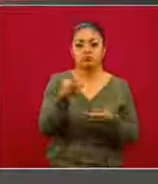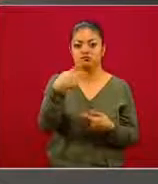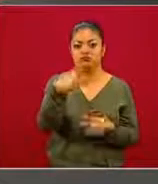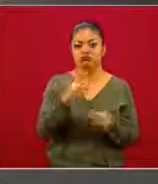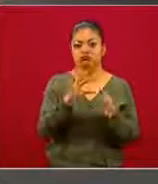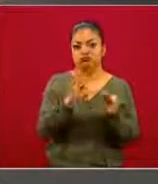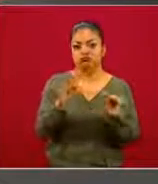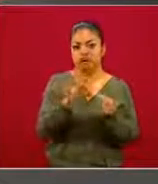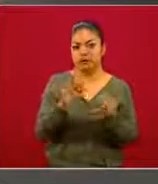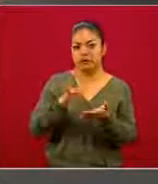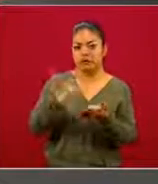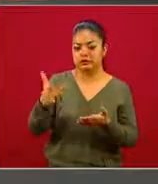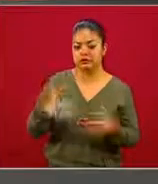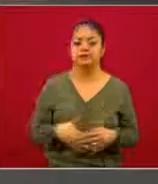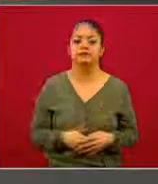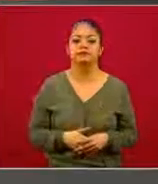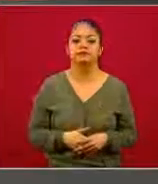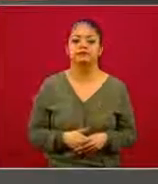floor.